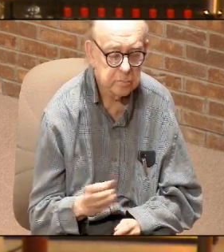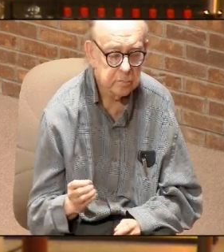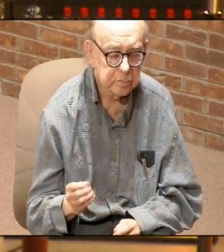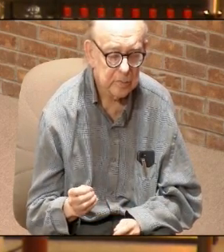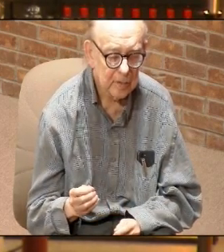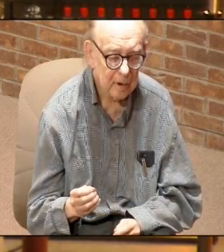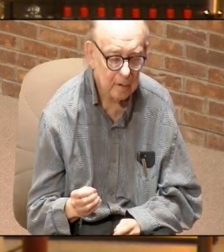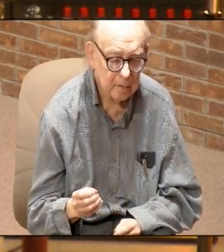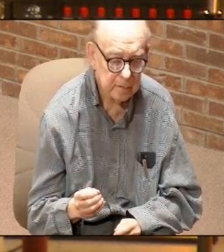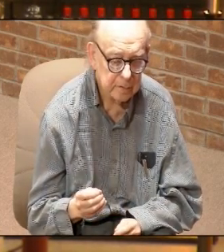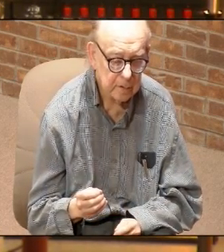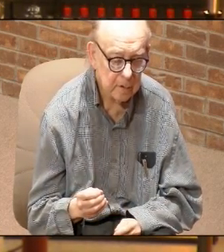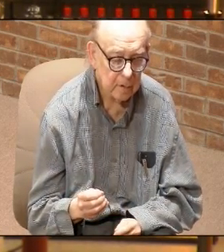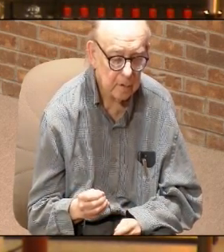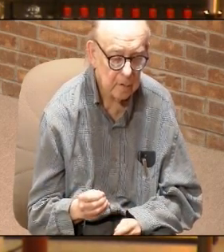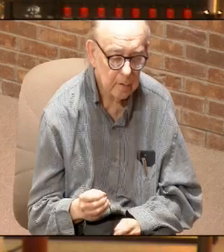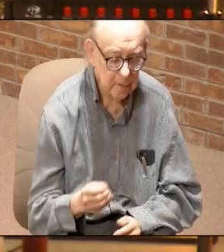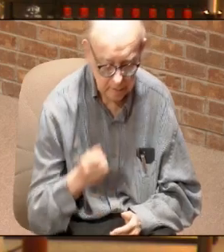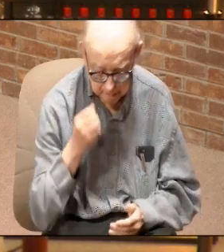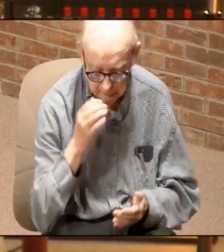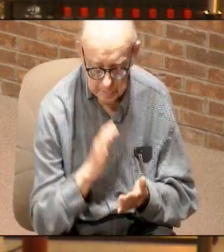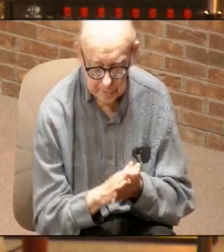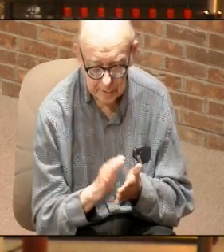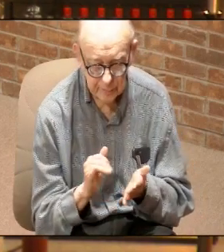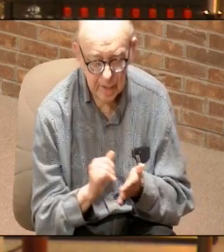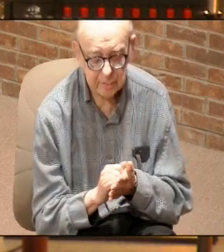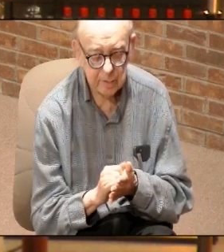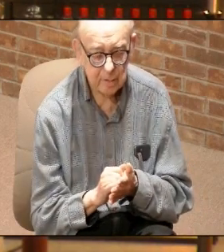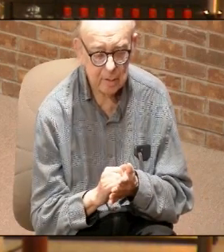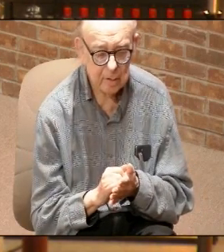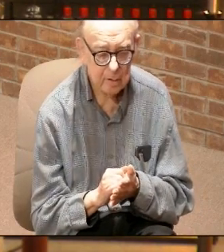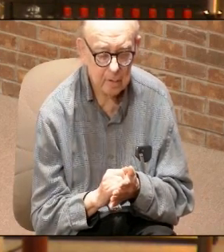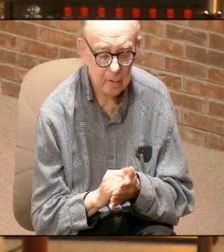And I believe it is